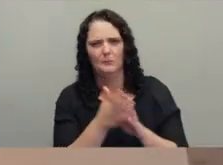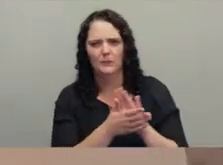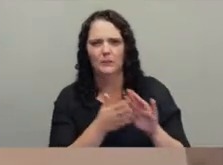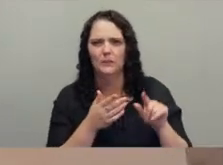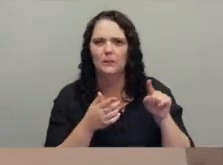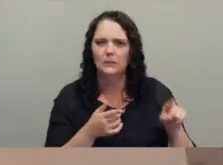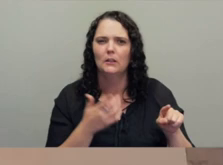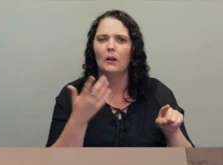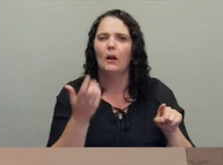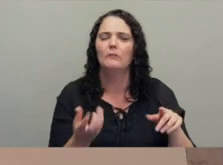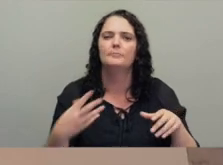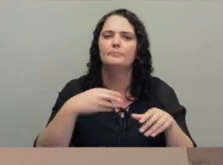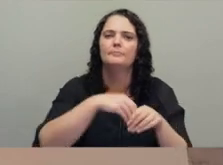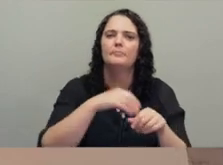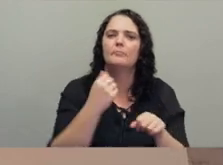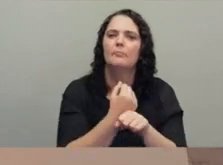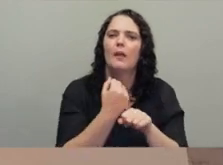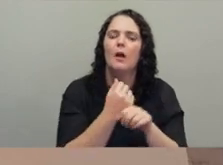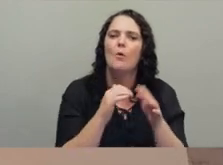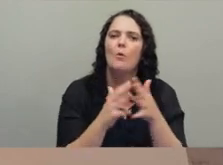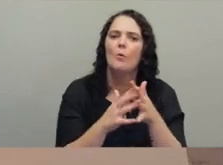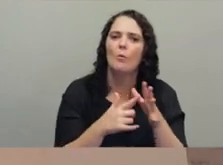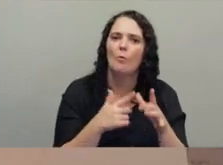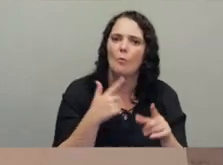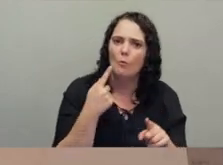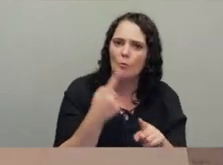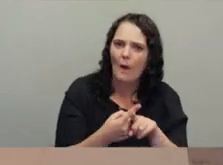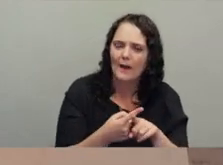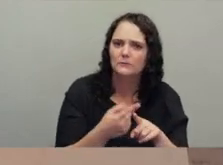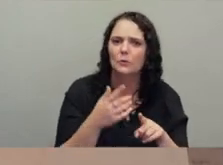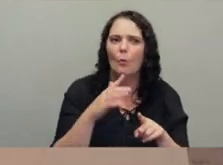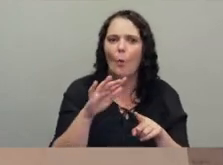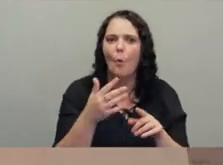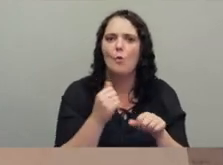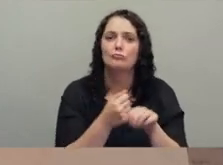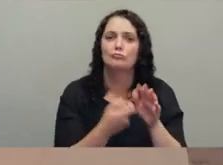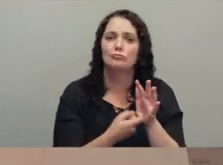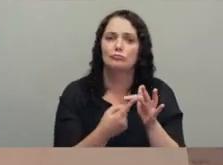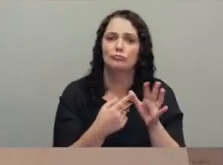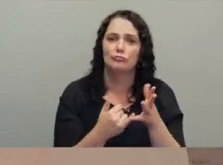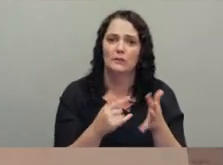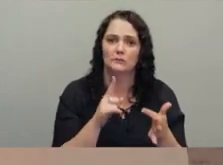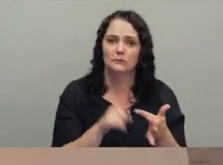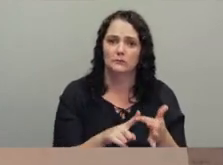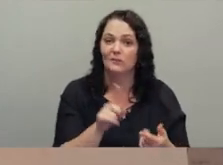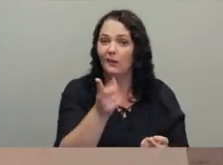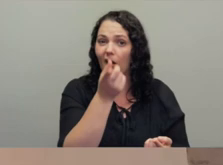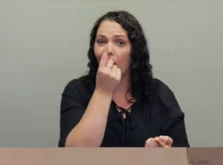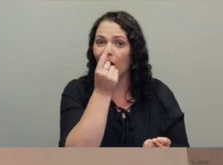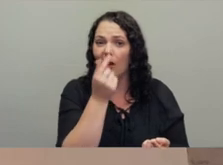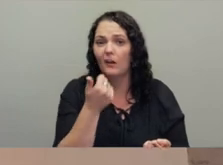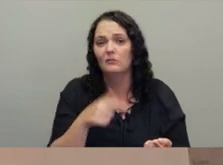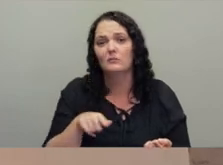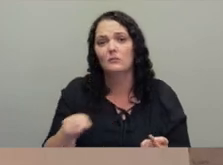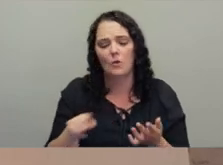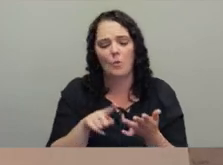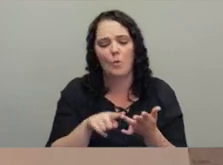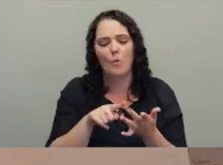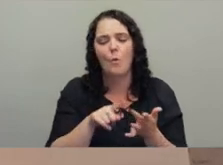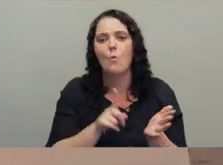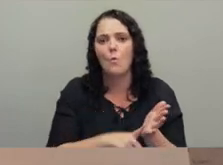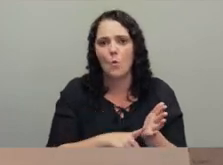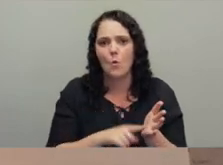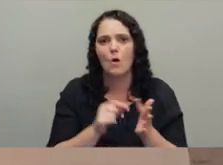or greasy base. It doesn't necessarily mean children's wax crayons. So, you know, oil pastels and things like that are